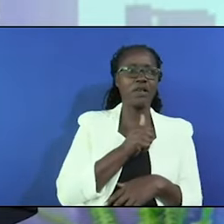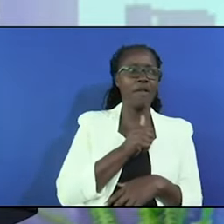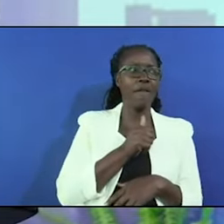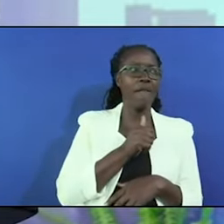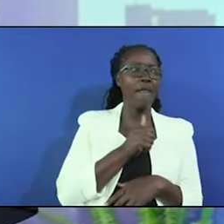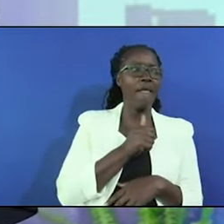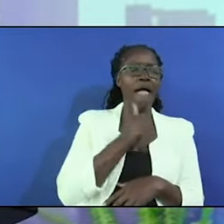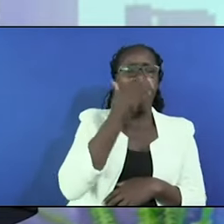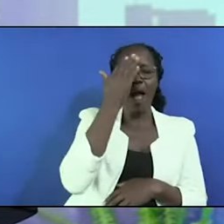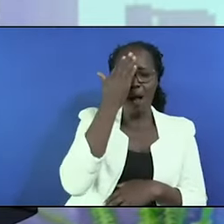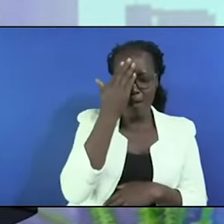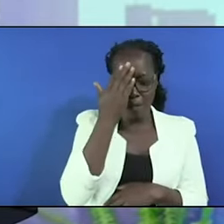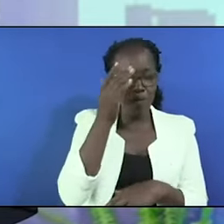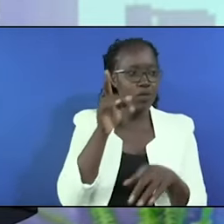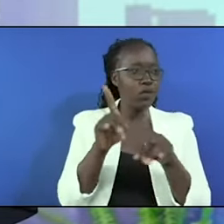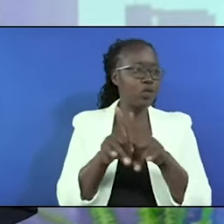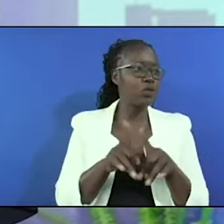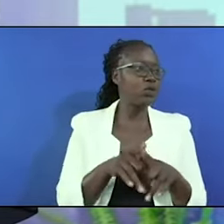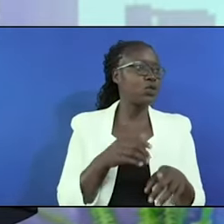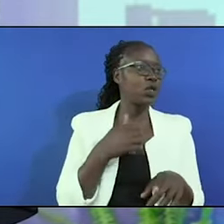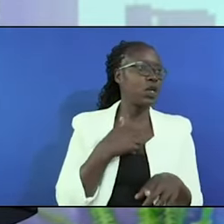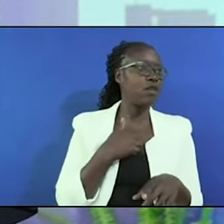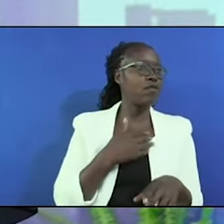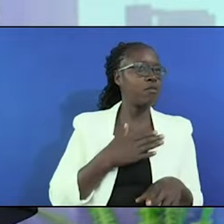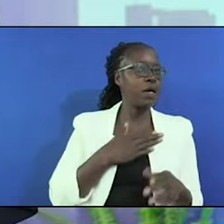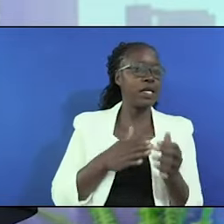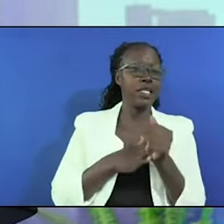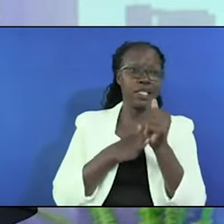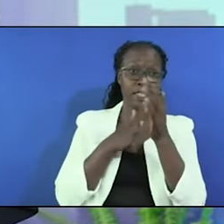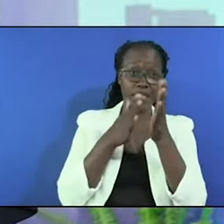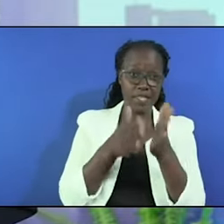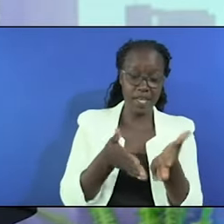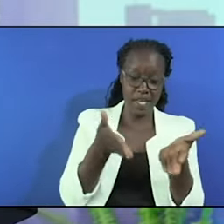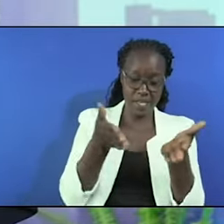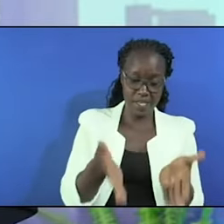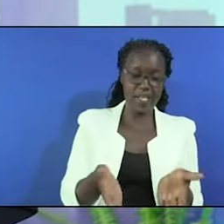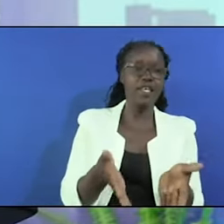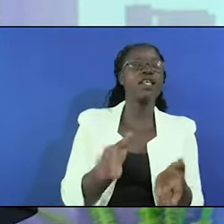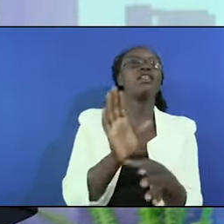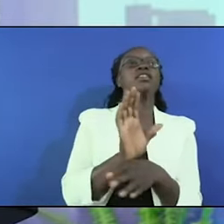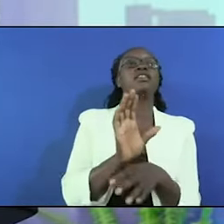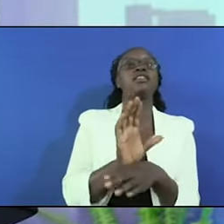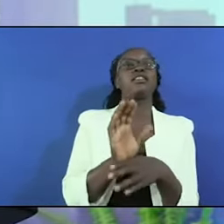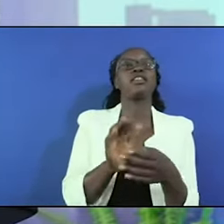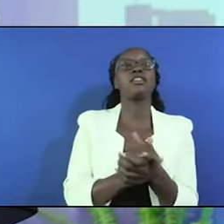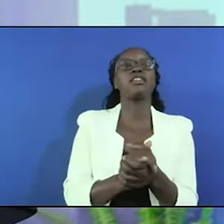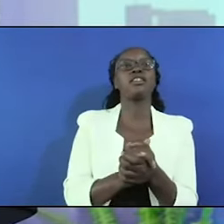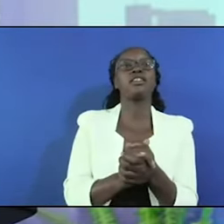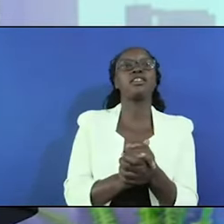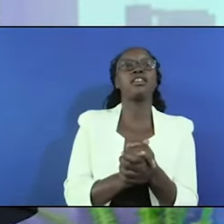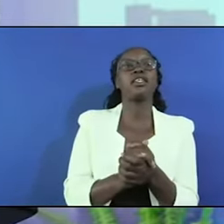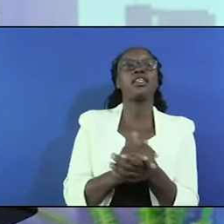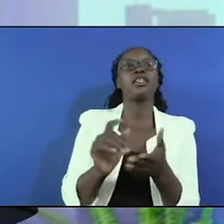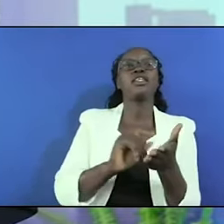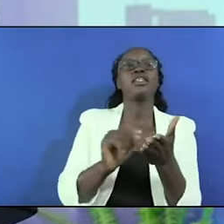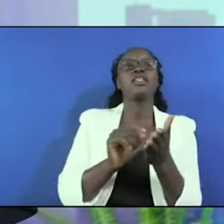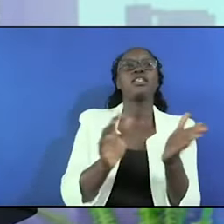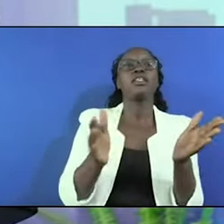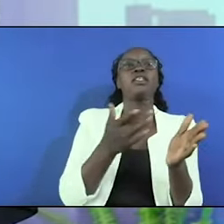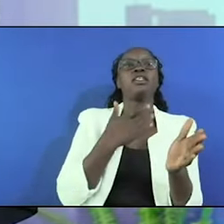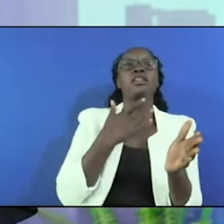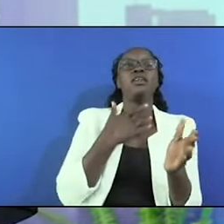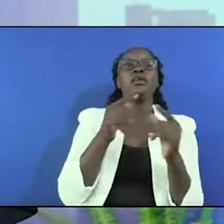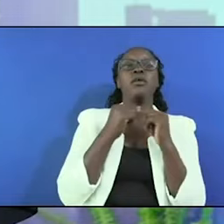I am so humbled also to have my leader in this church, our executive secretary in the